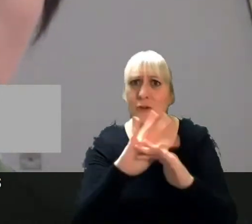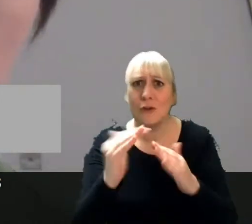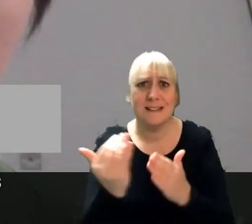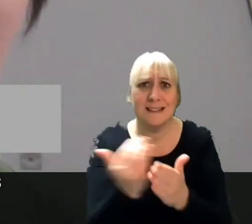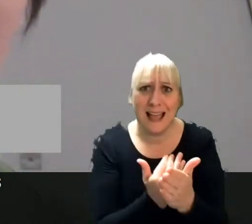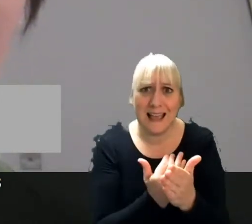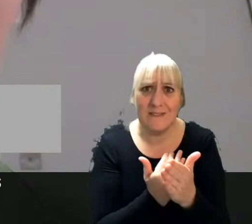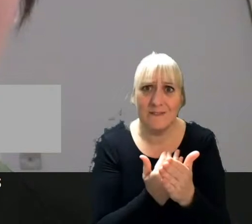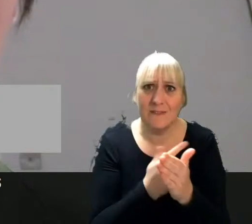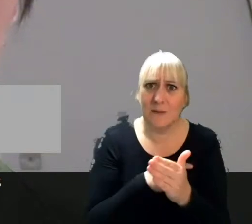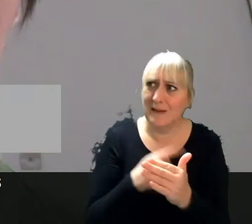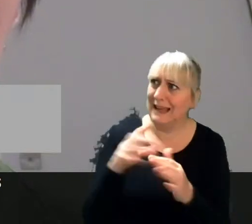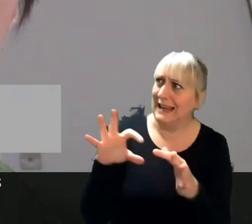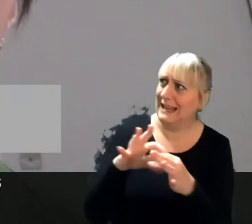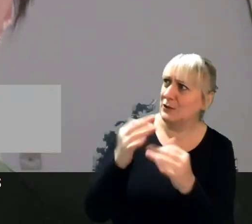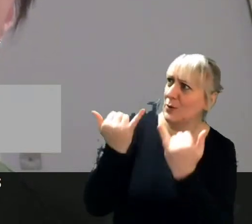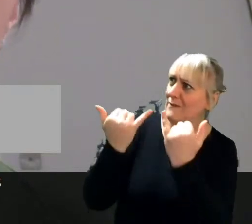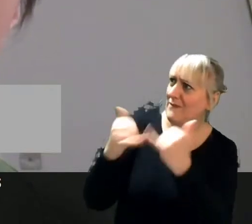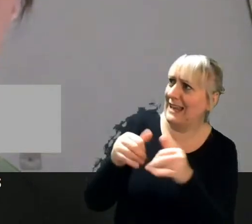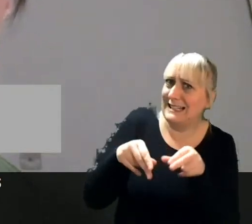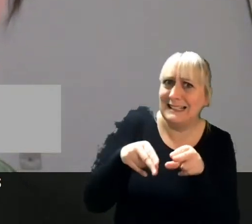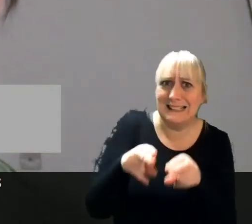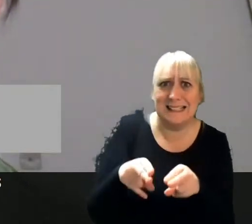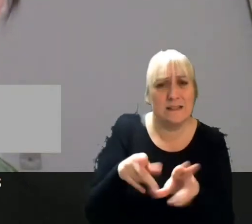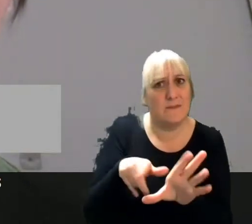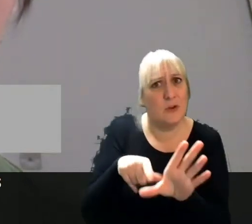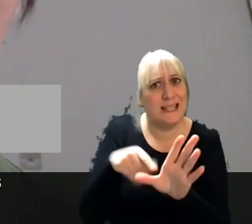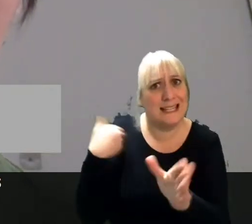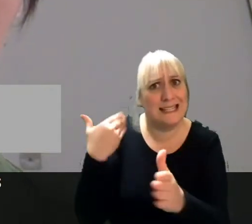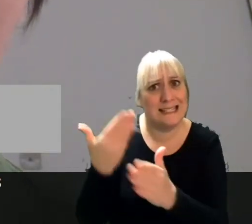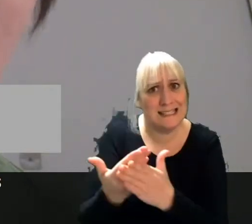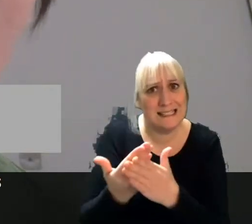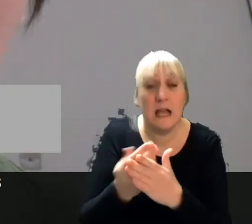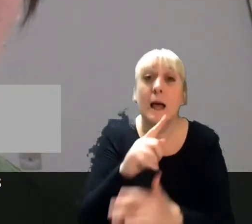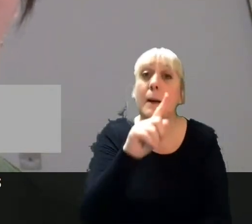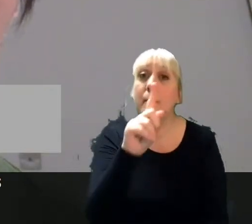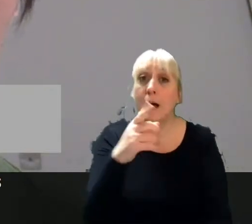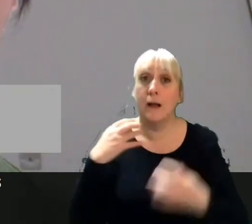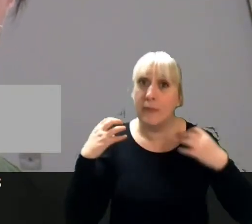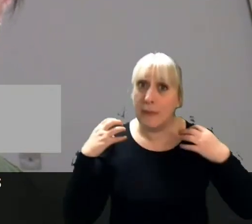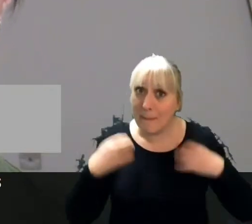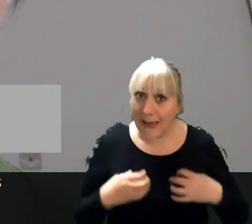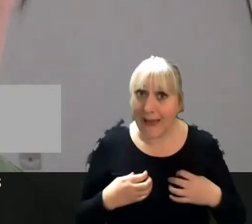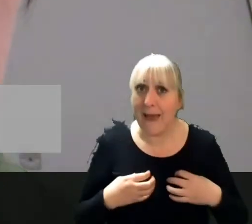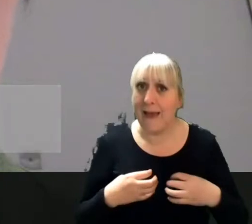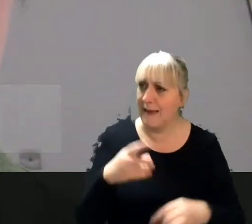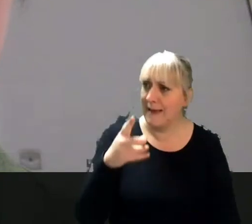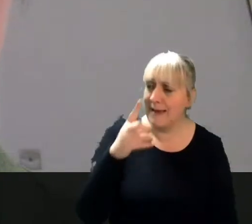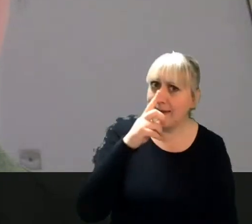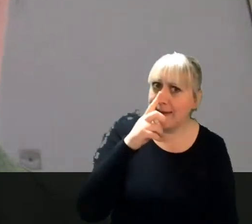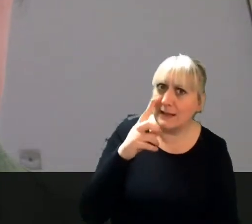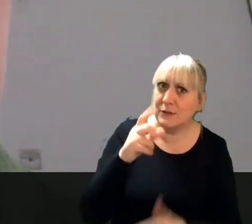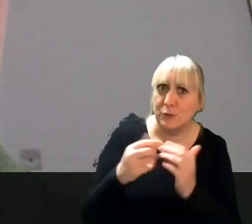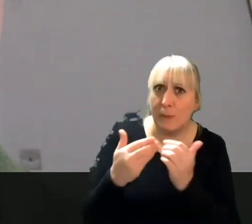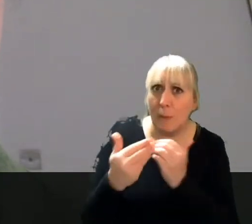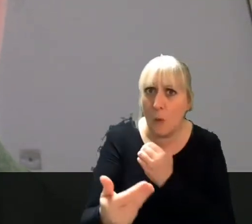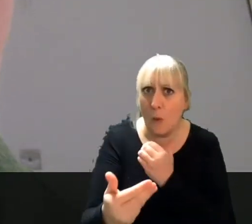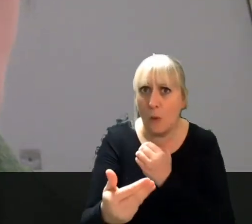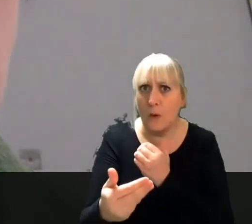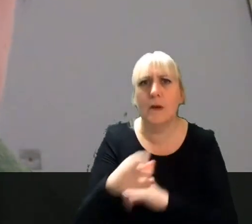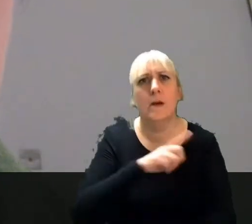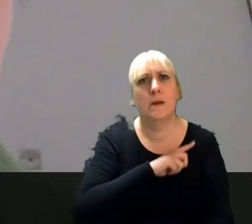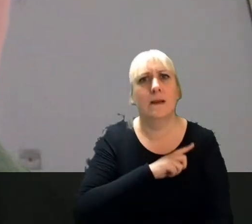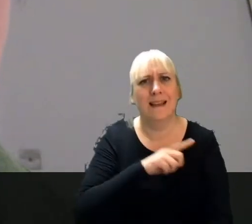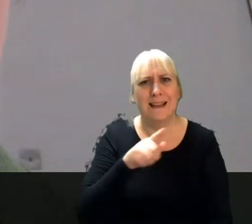failing system over many, many years. But the Mayor does have some levers, and I've been pushing the Mayor to put conditions on funding he gives